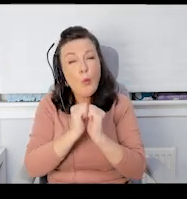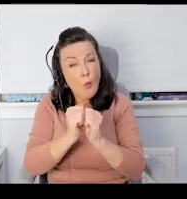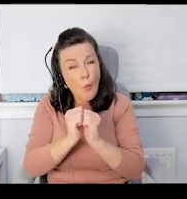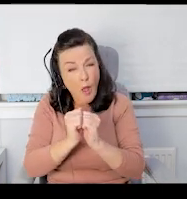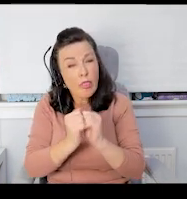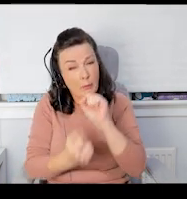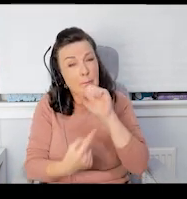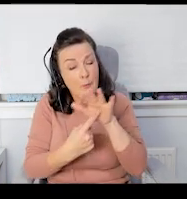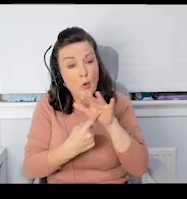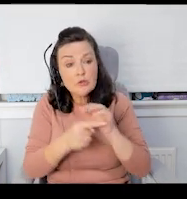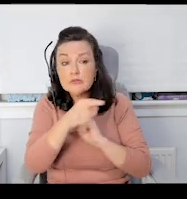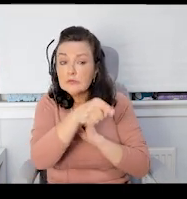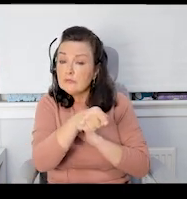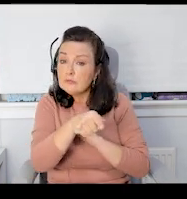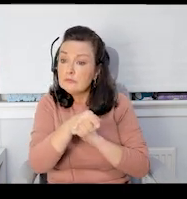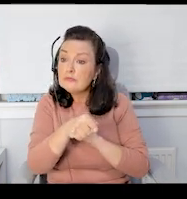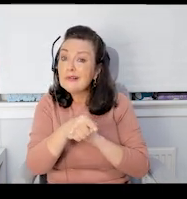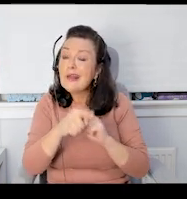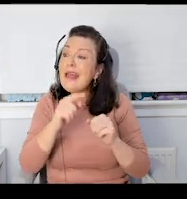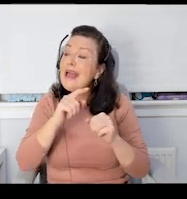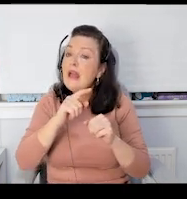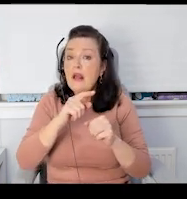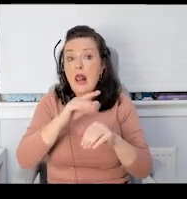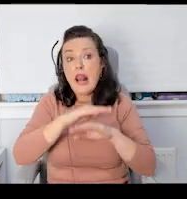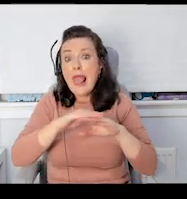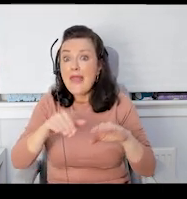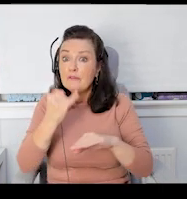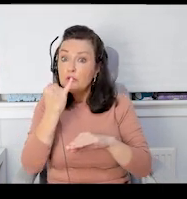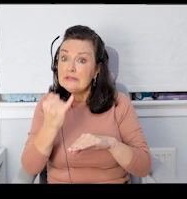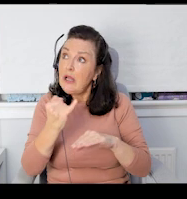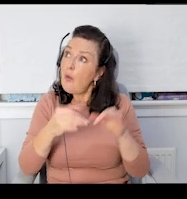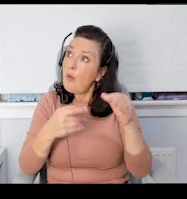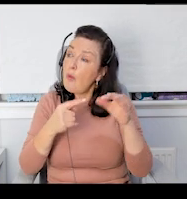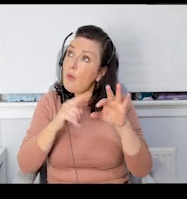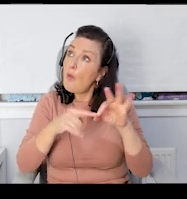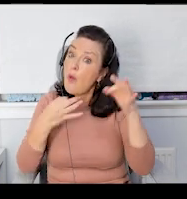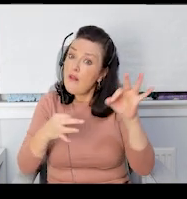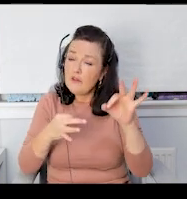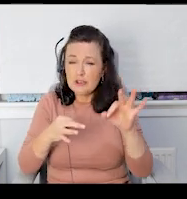and universities in Scotland for entry into further and higher education courses.